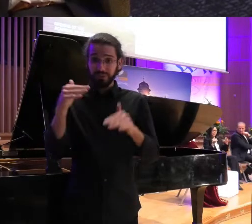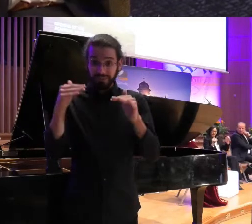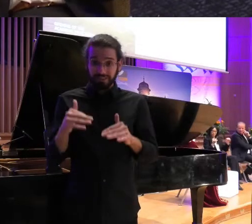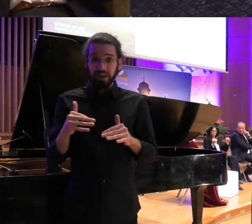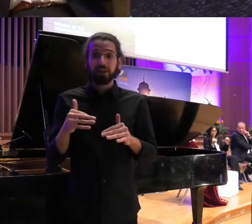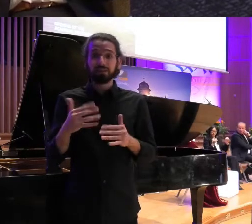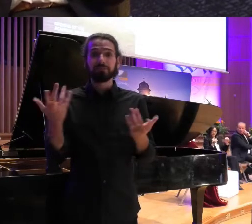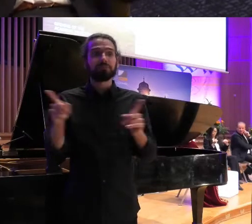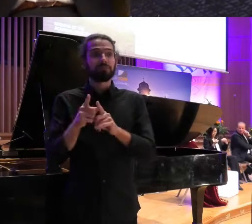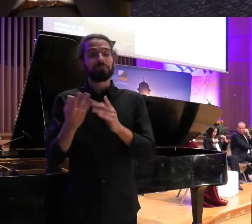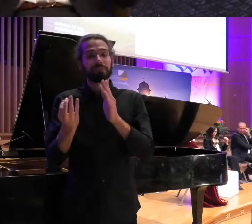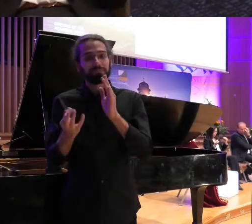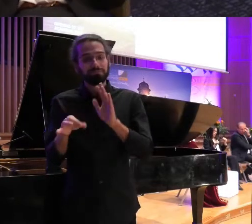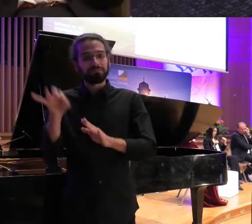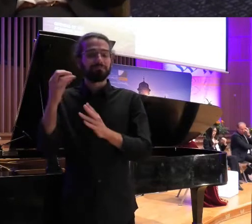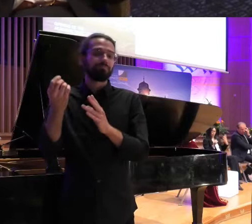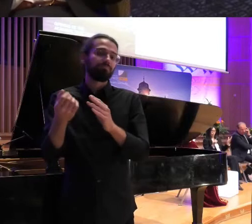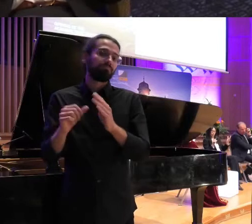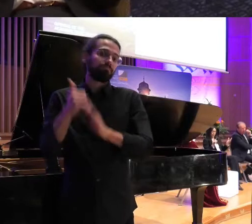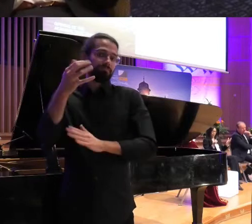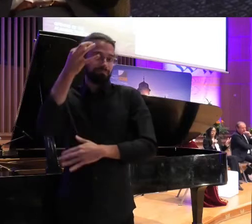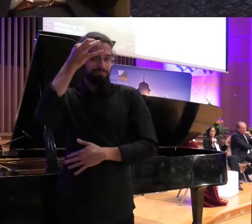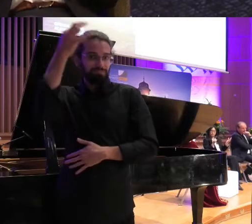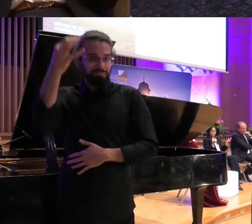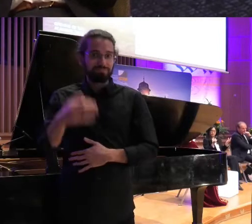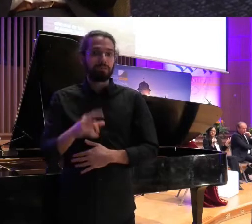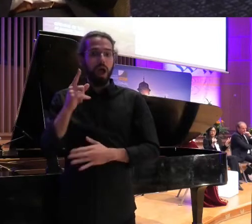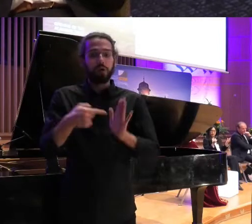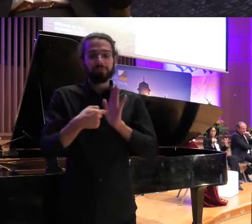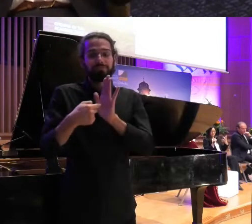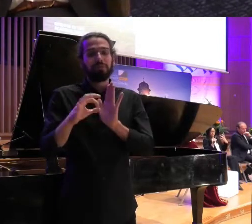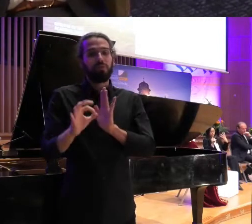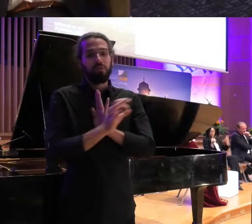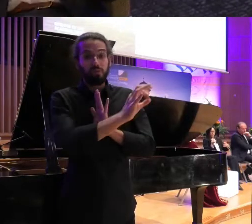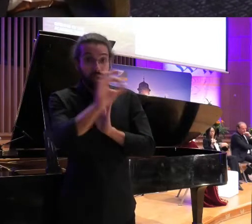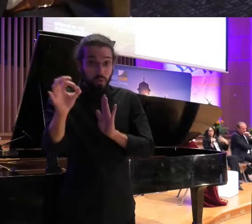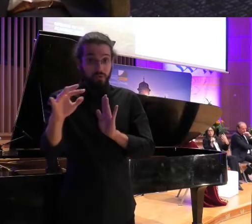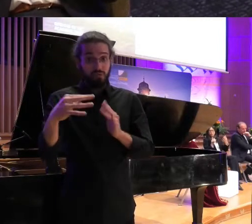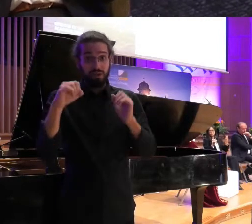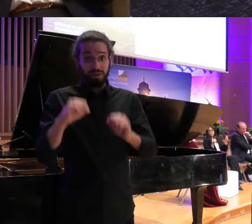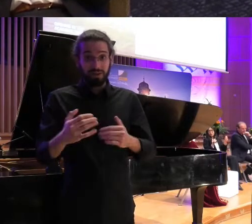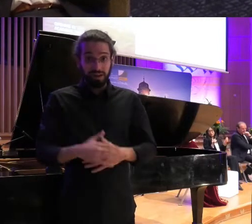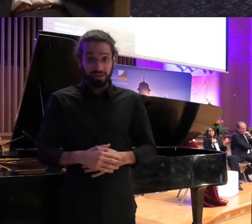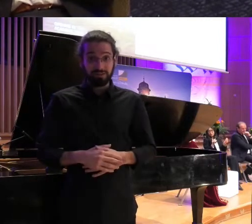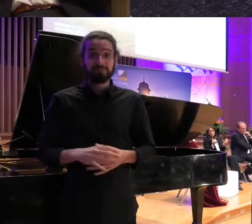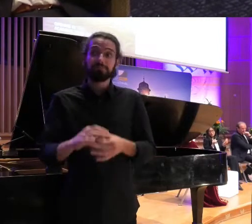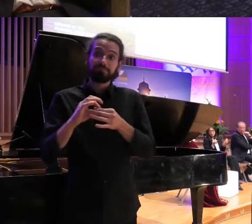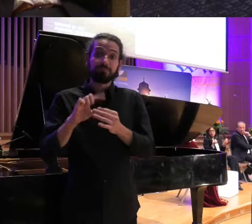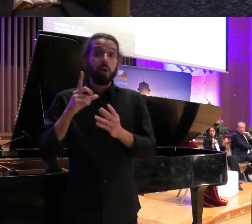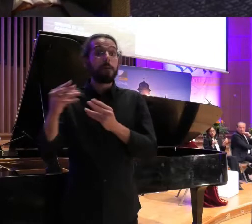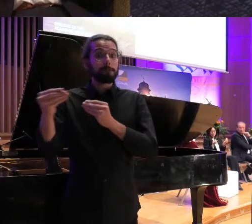feeds everyone and which everyone can live in safety and certain materials